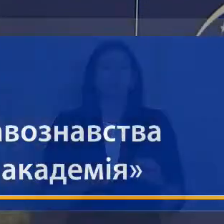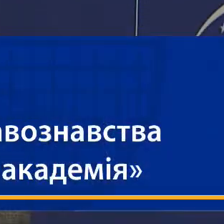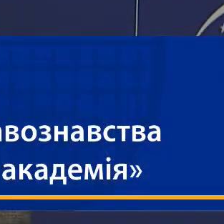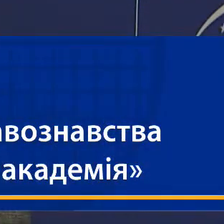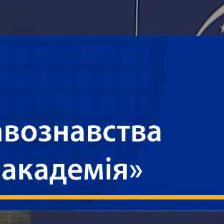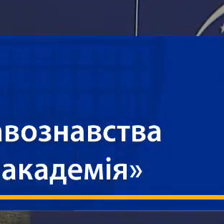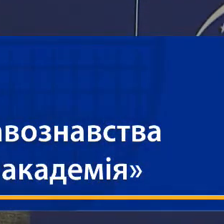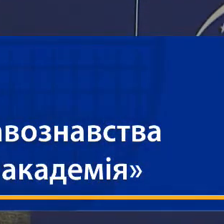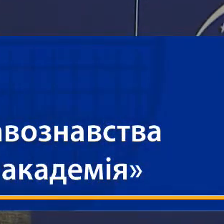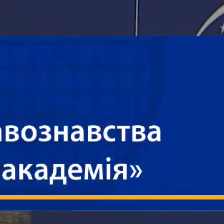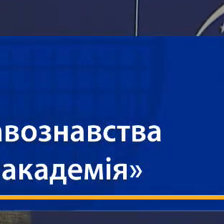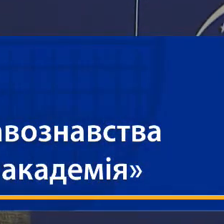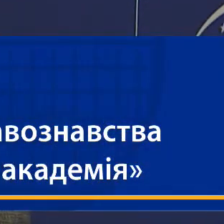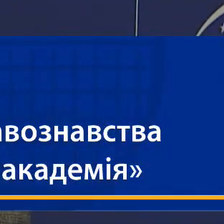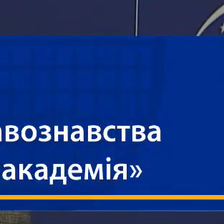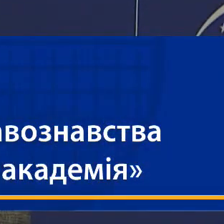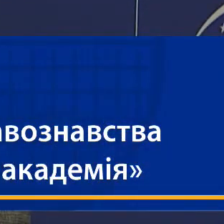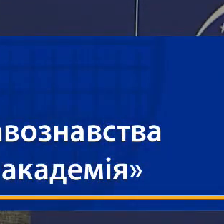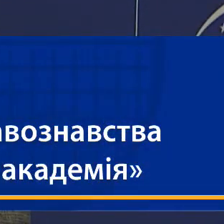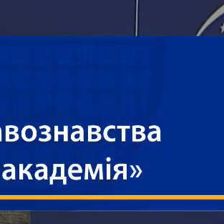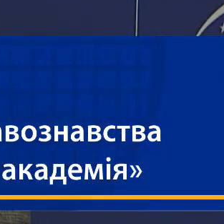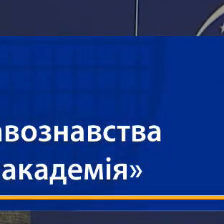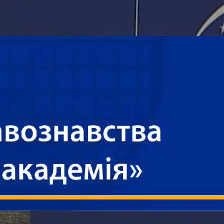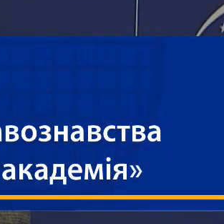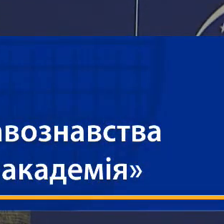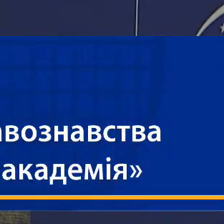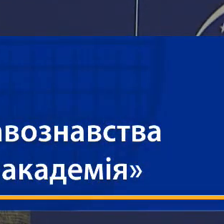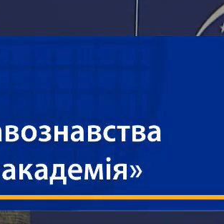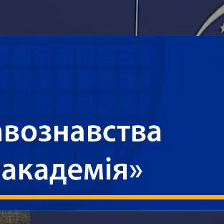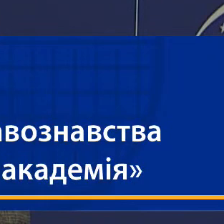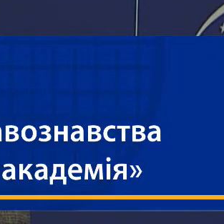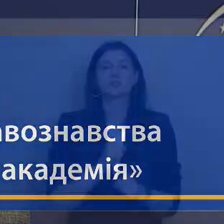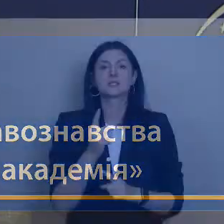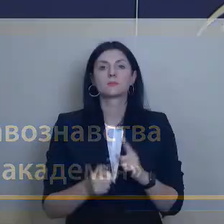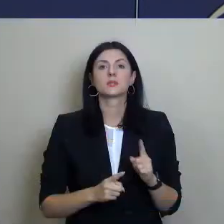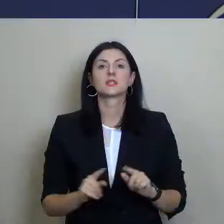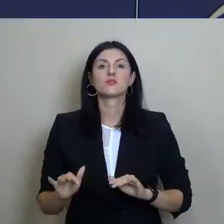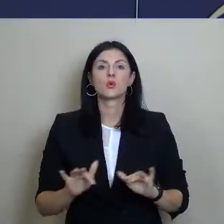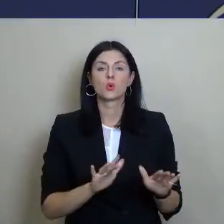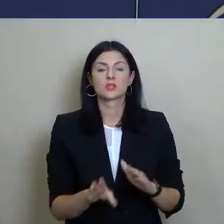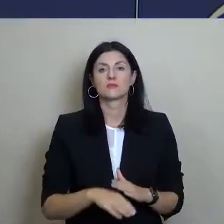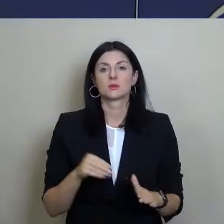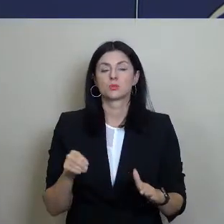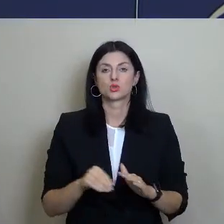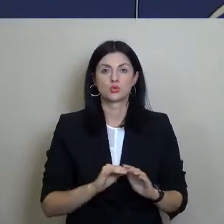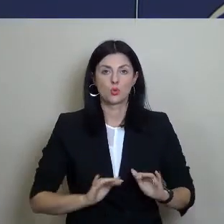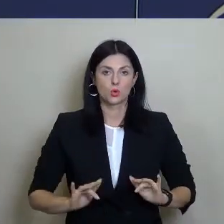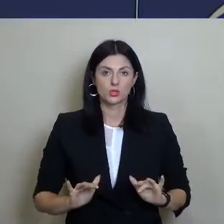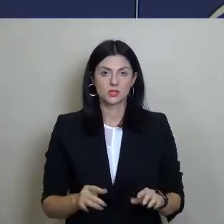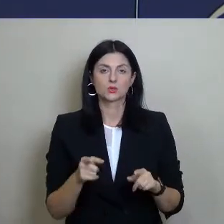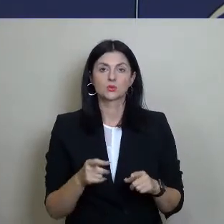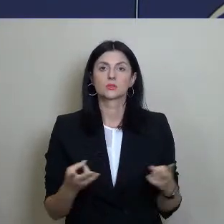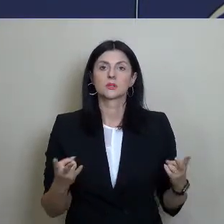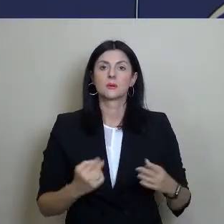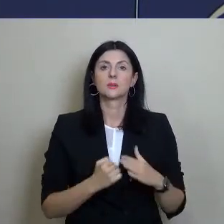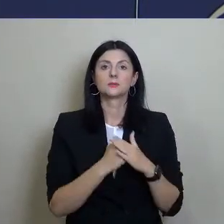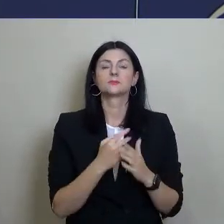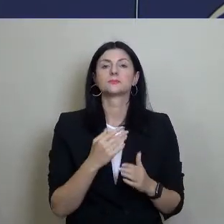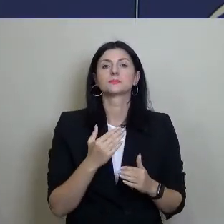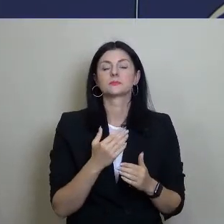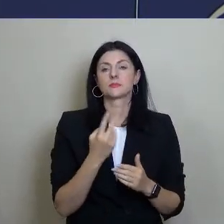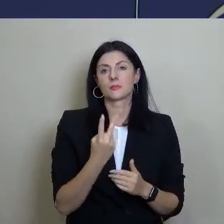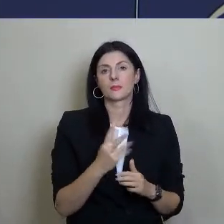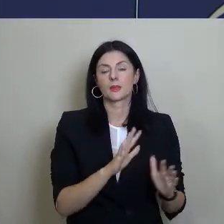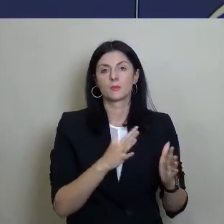3981 that has not been approved. We need to remedy that. Could it be done in the course of the campaign? We